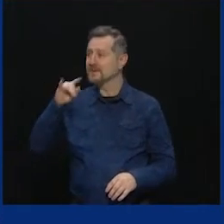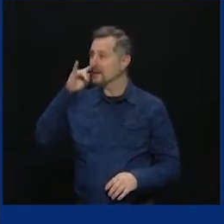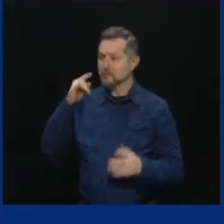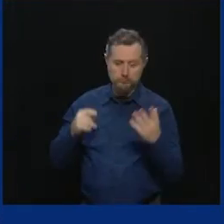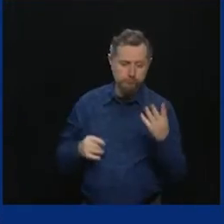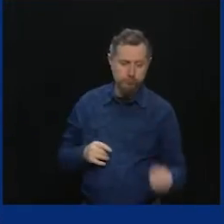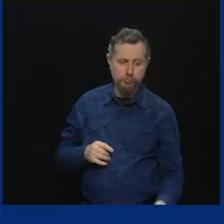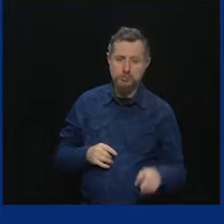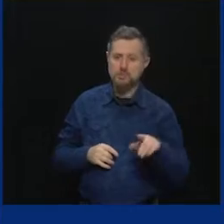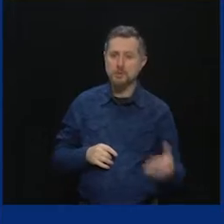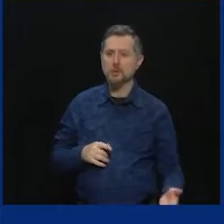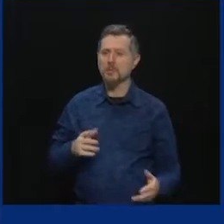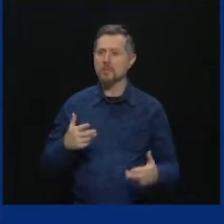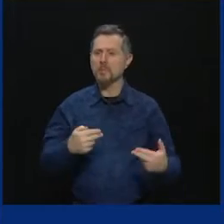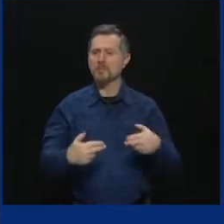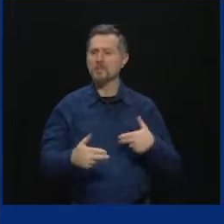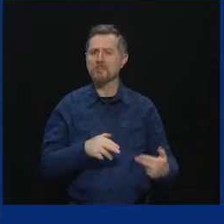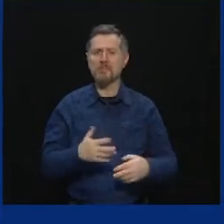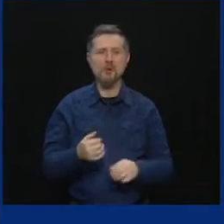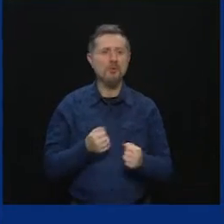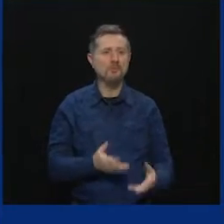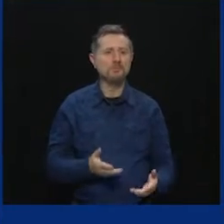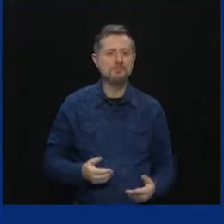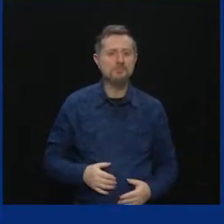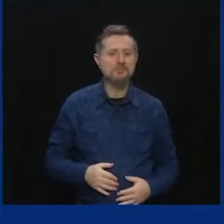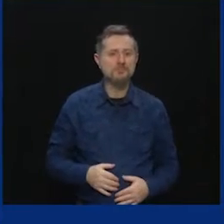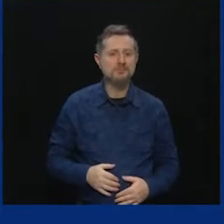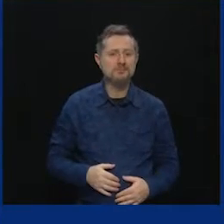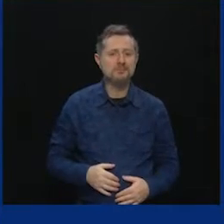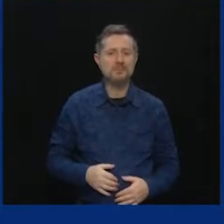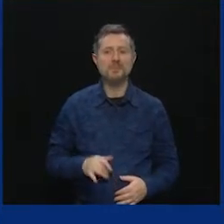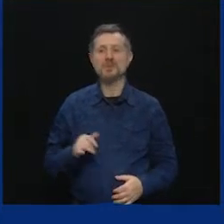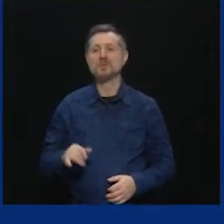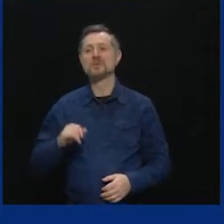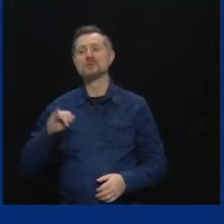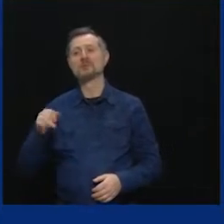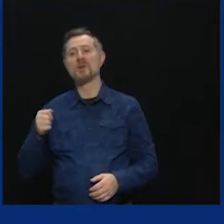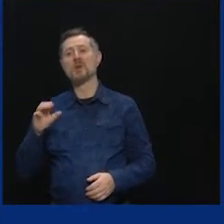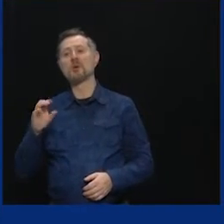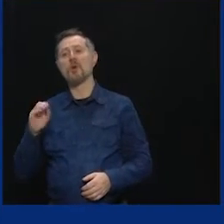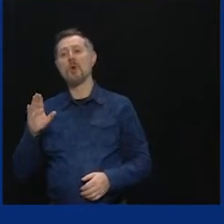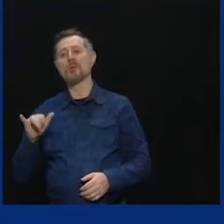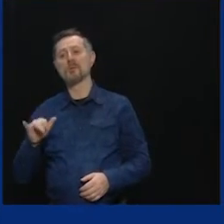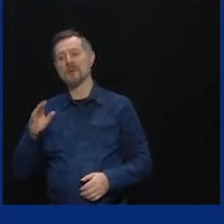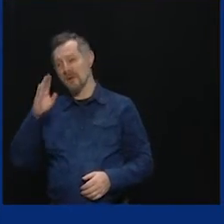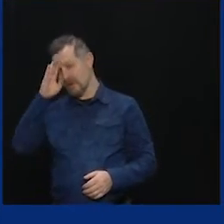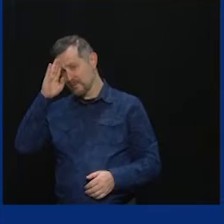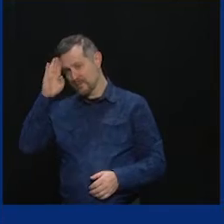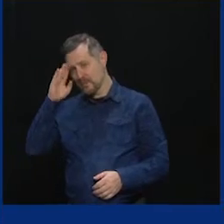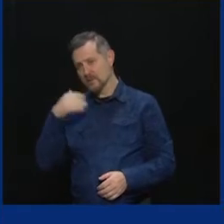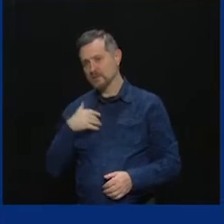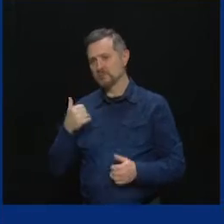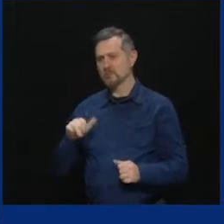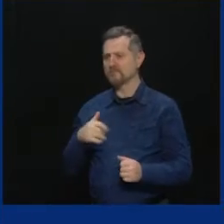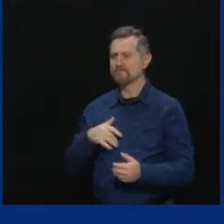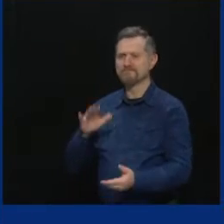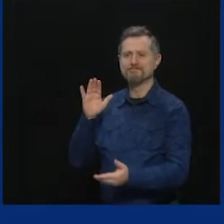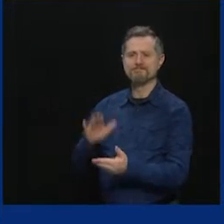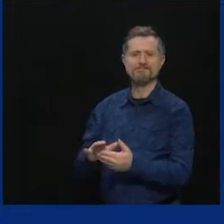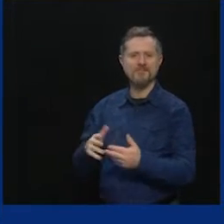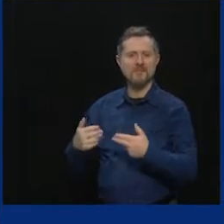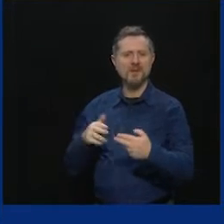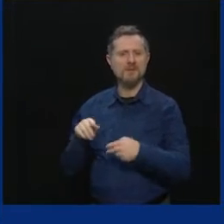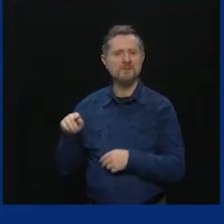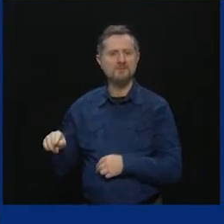gun violence. Jacobi Hospital, we stand up the violence, and we have 3 catchment areas within the boundaries of the Bronx,